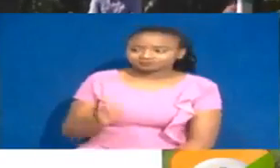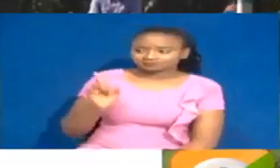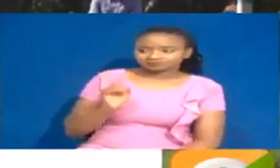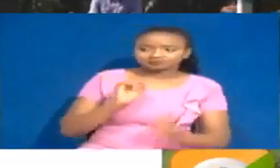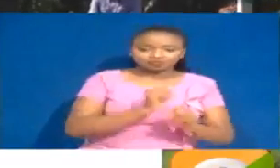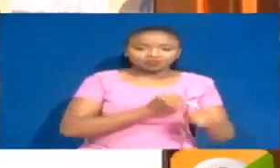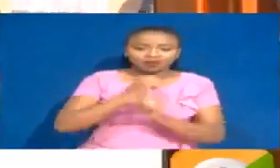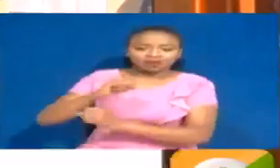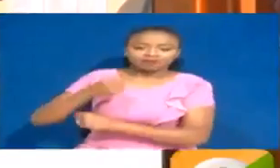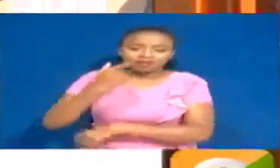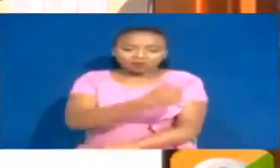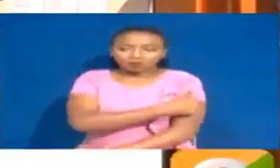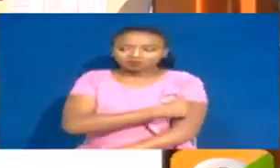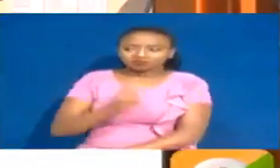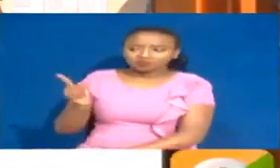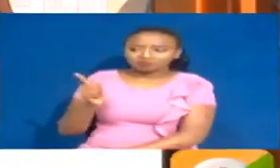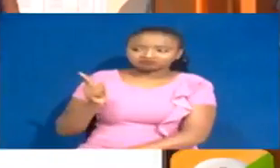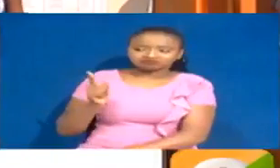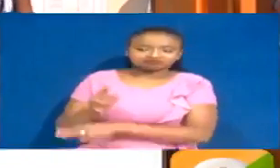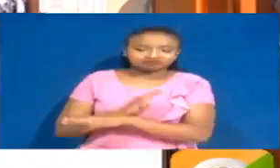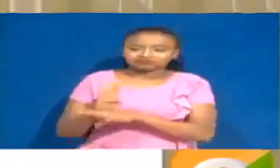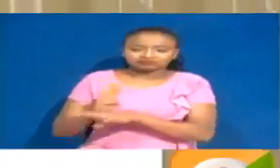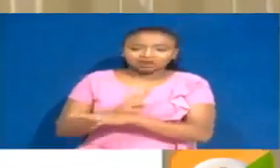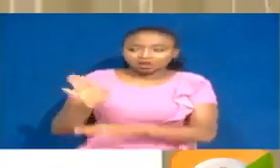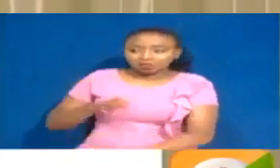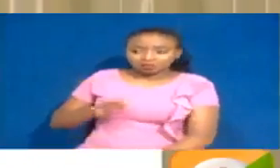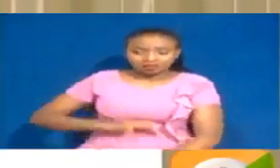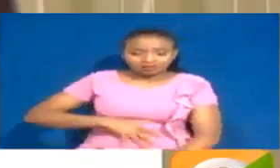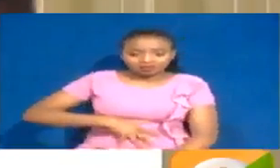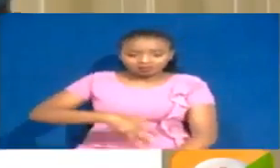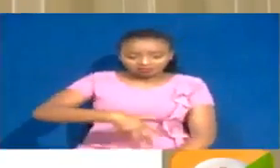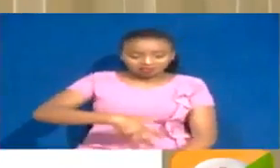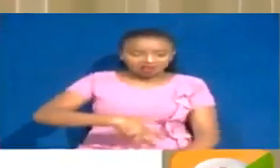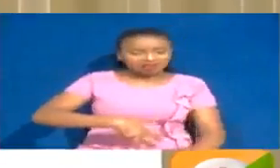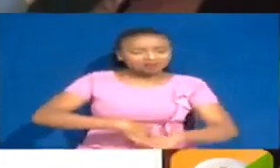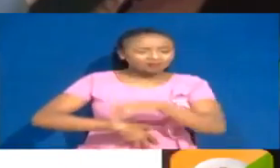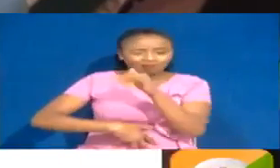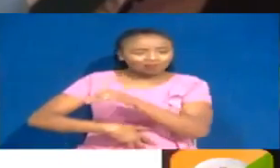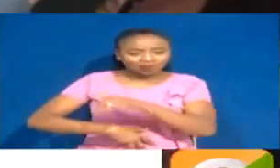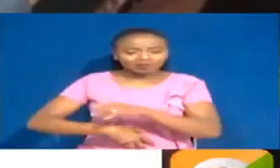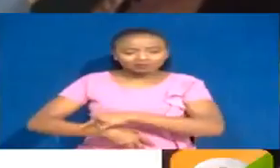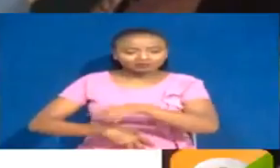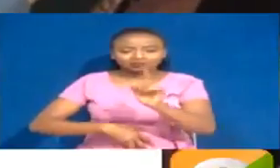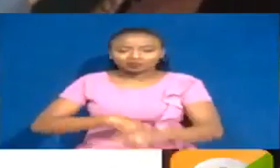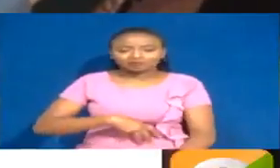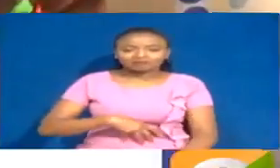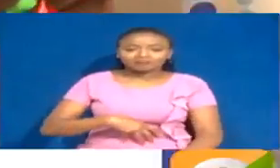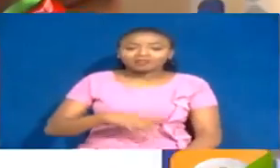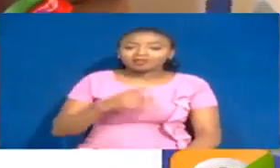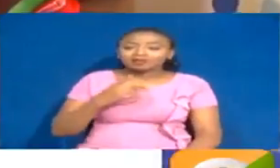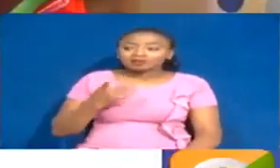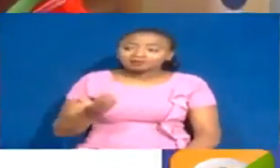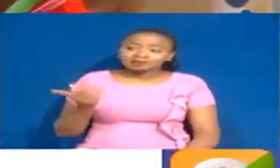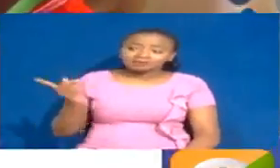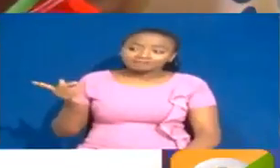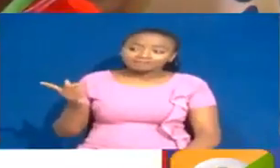Homabay Referral Hospital is abuzz with activity. Pregnant women report here early morning for routine checkups. Residing